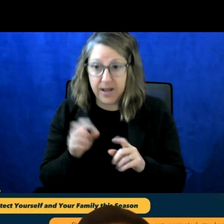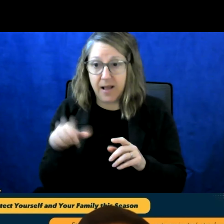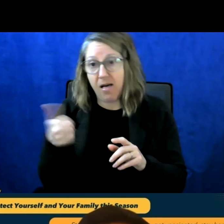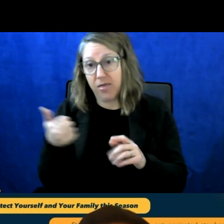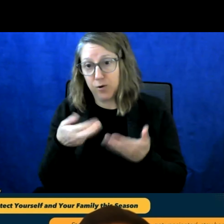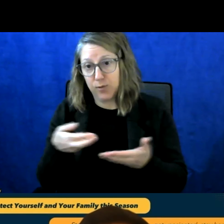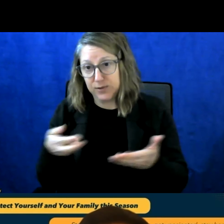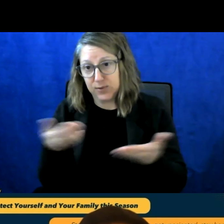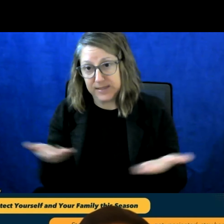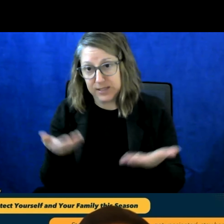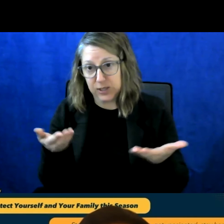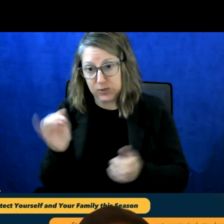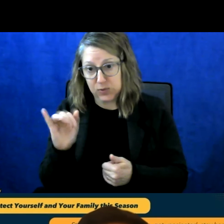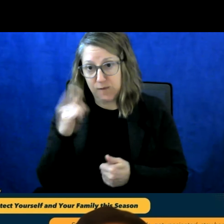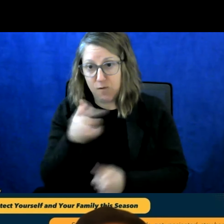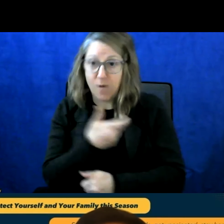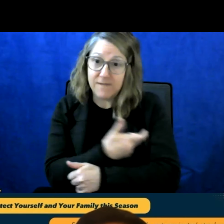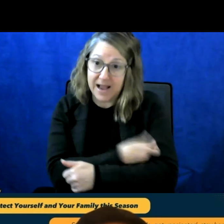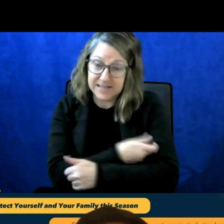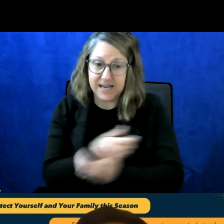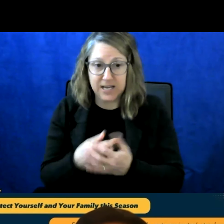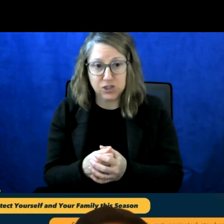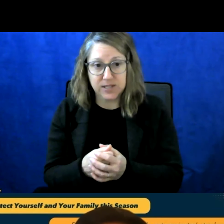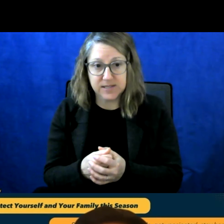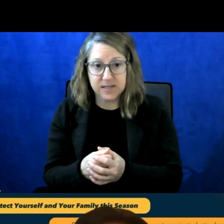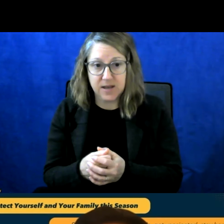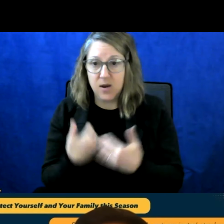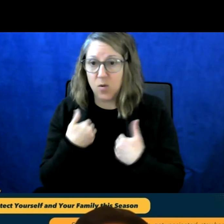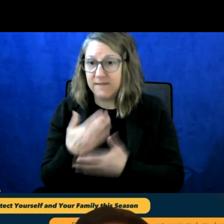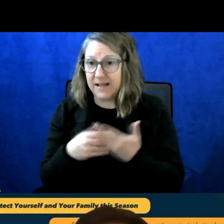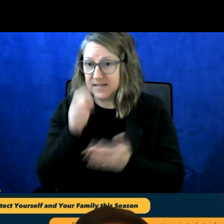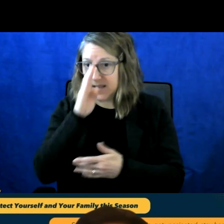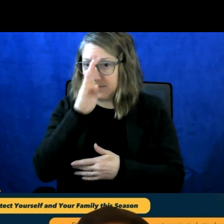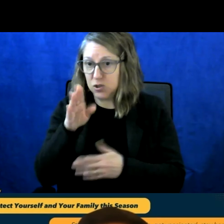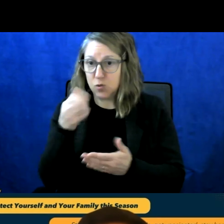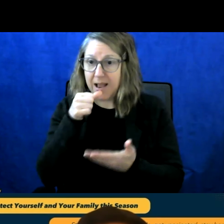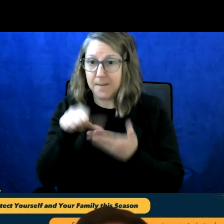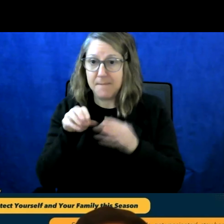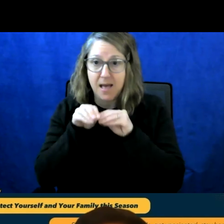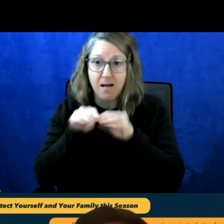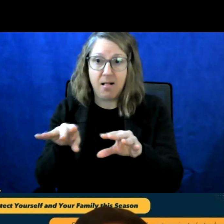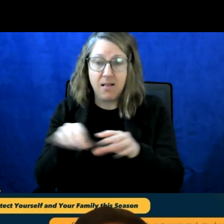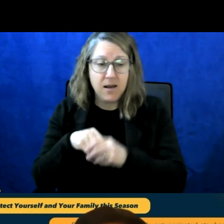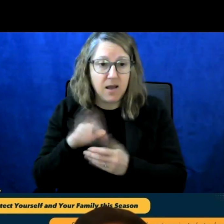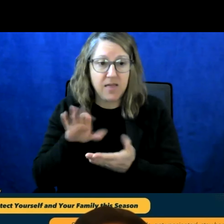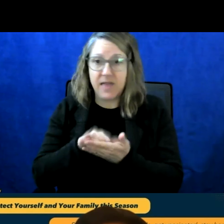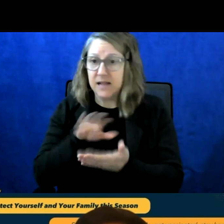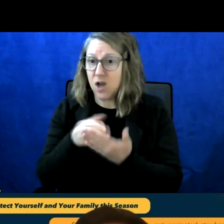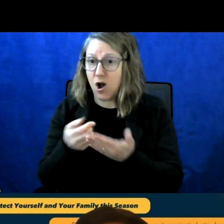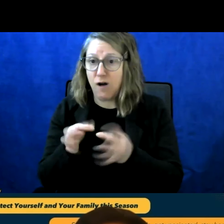resources here as well for vaccinations. We've had some direct mail pieces that have gone out. All these are free to